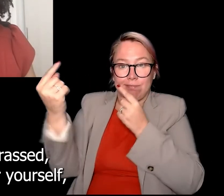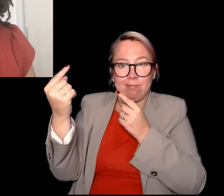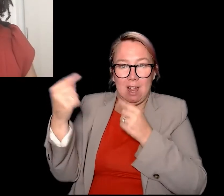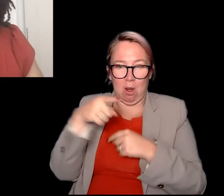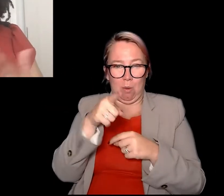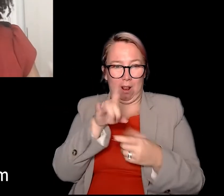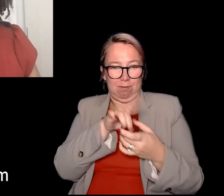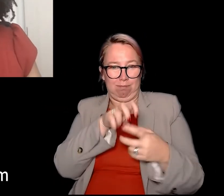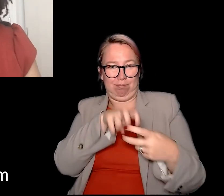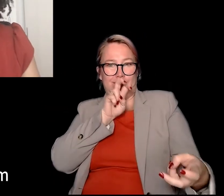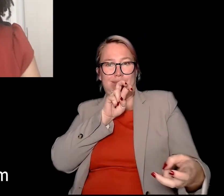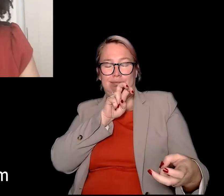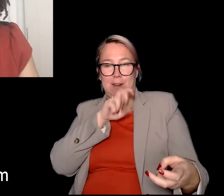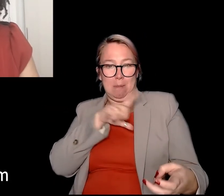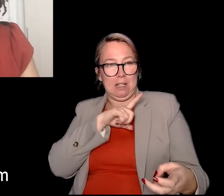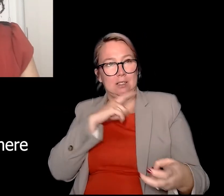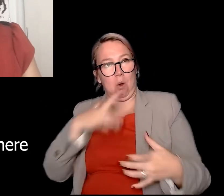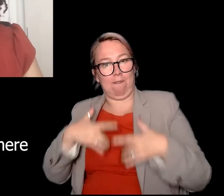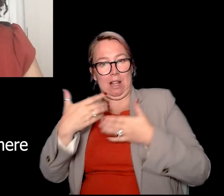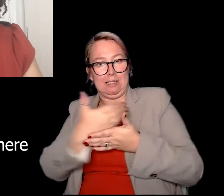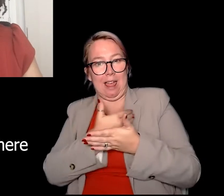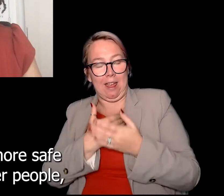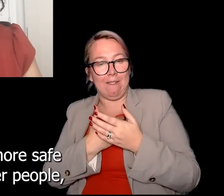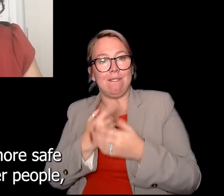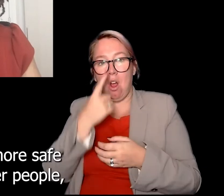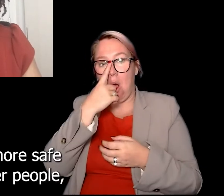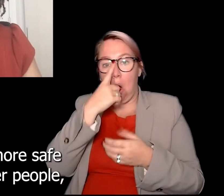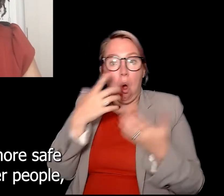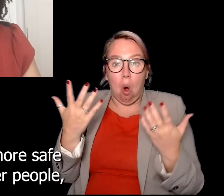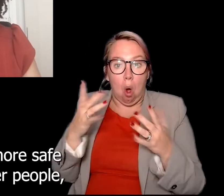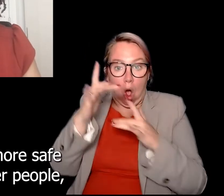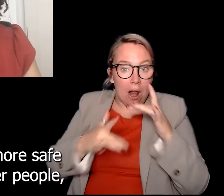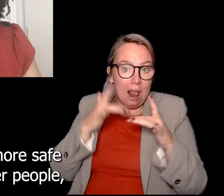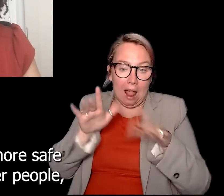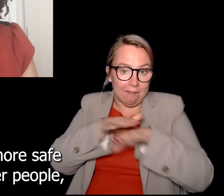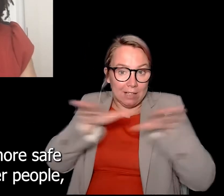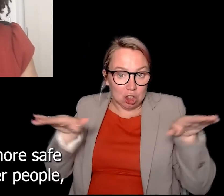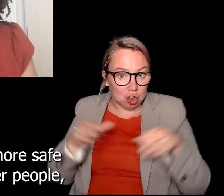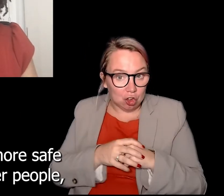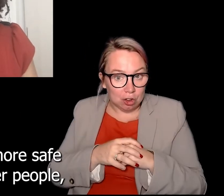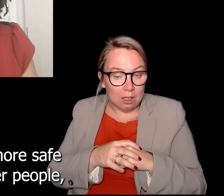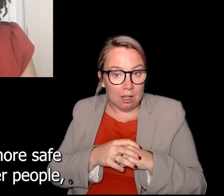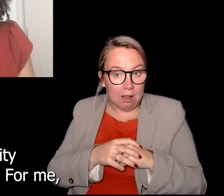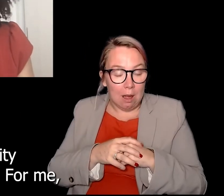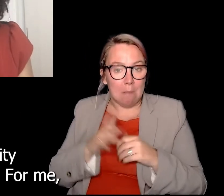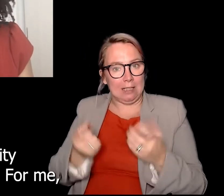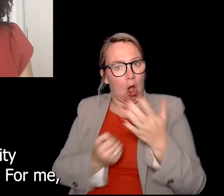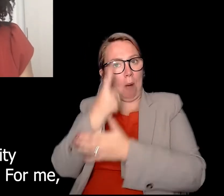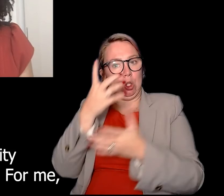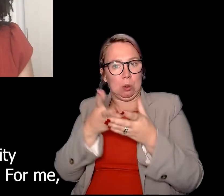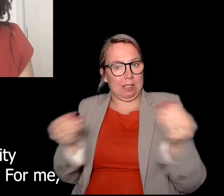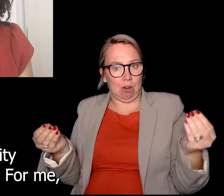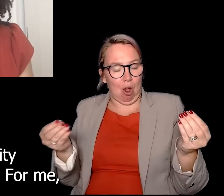for yourself, you know, people are gonna abandon that platform and try and play somewhere where they feel like they're more safe, or never play online with other people and lose